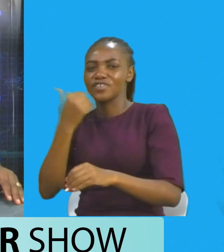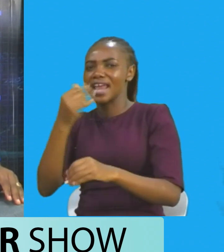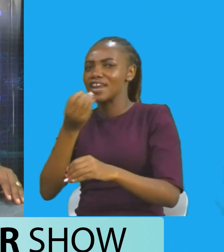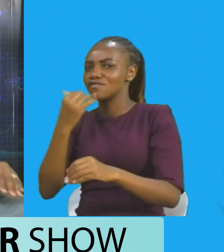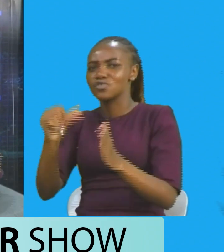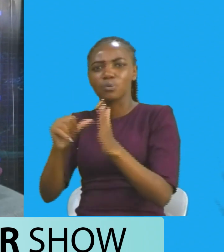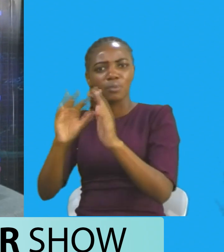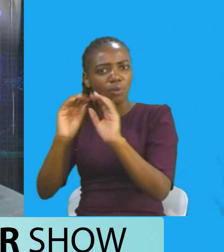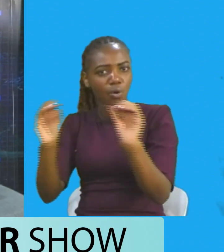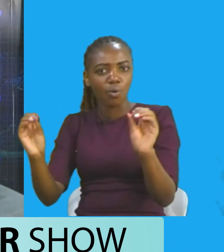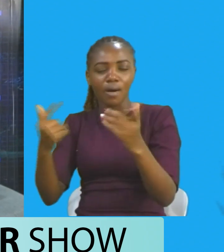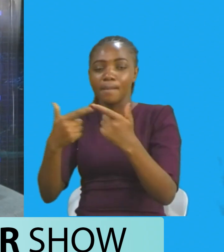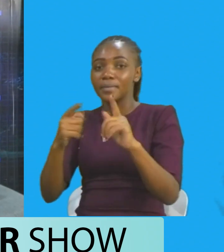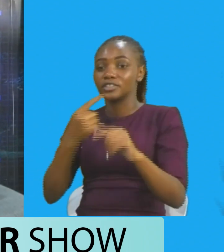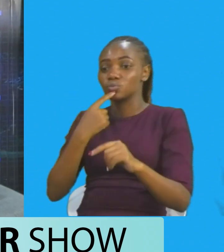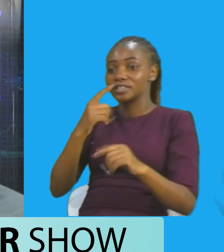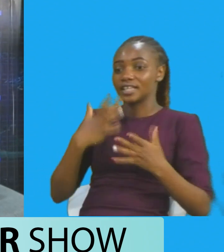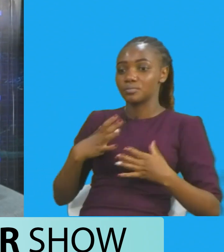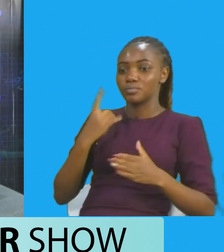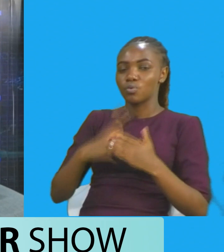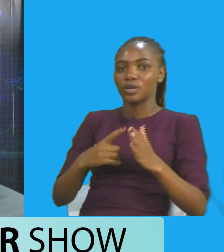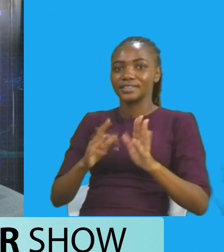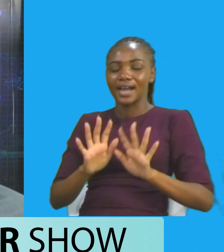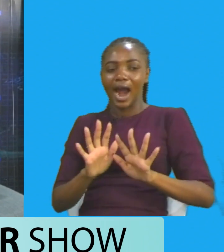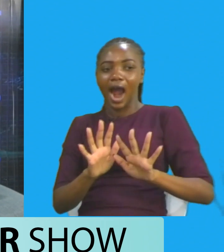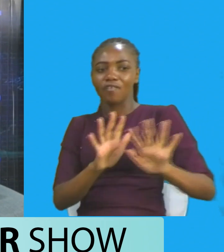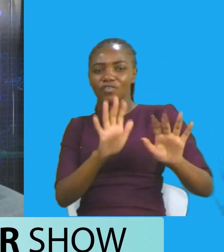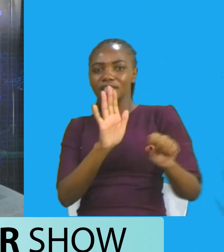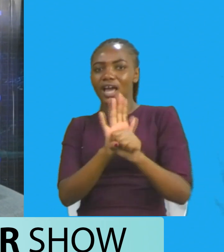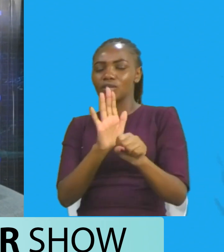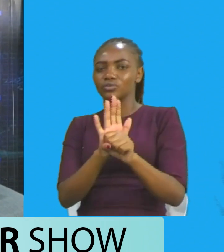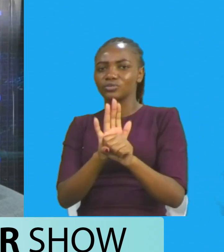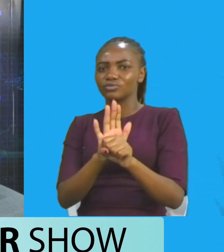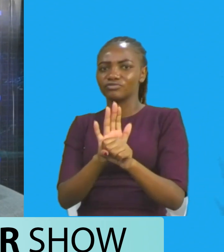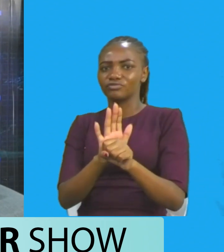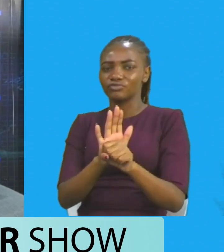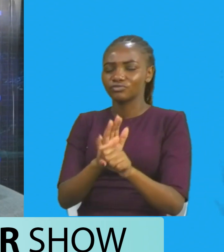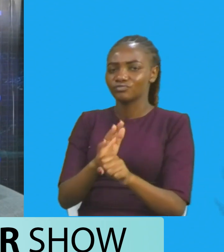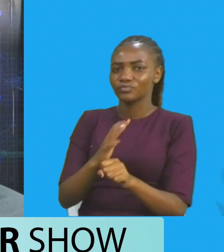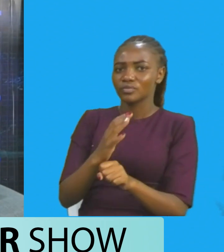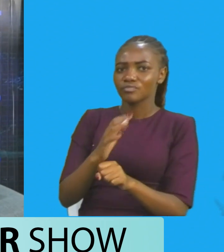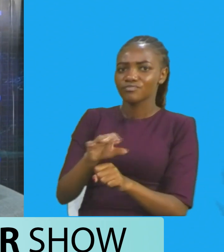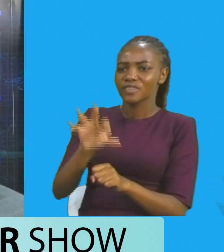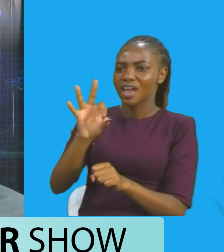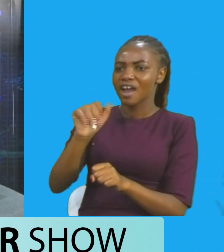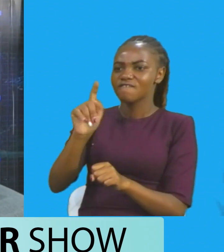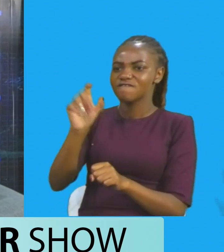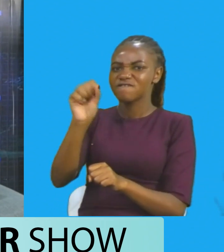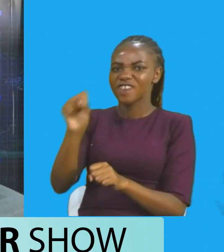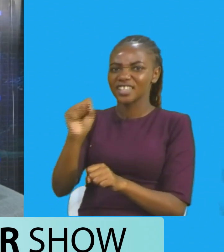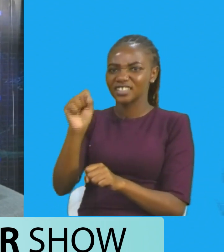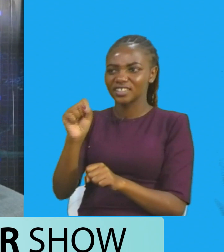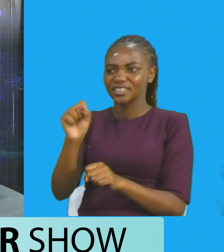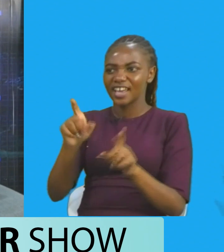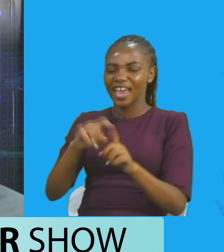okay. What we discourage people from taking is too much cholesterol and too much junk food. And so discourage people from eating. But